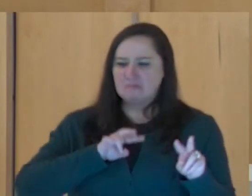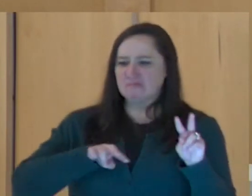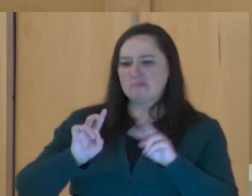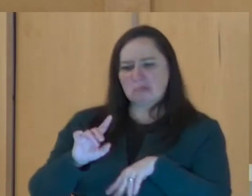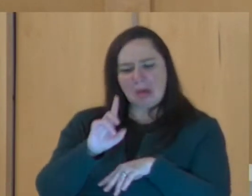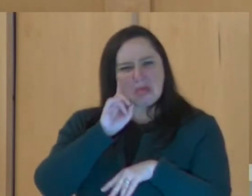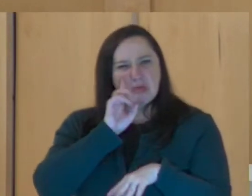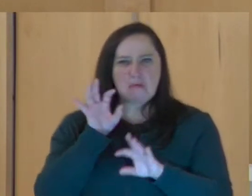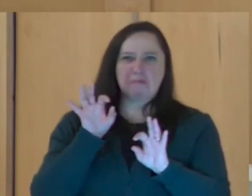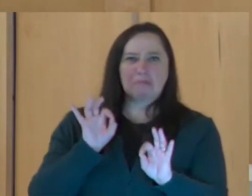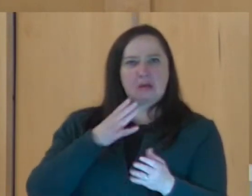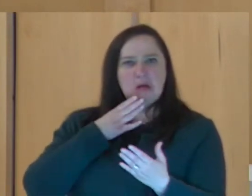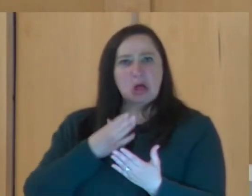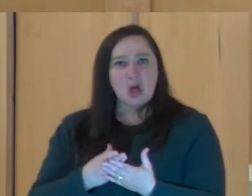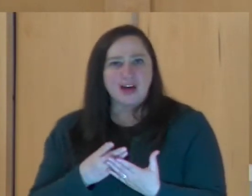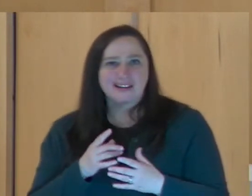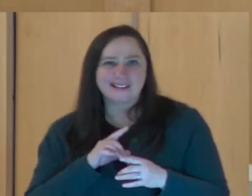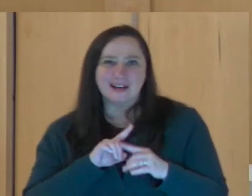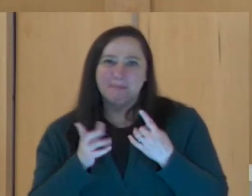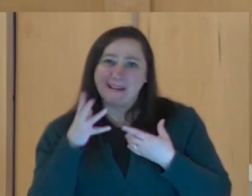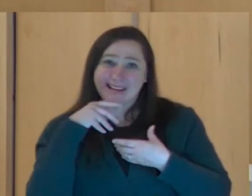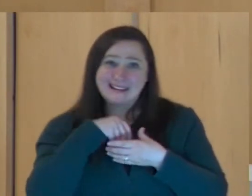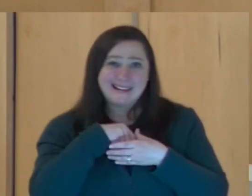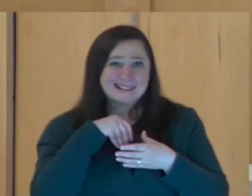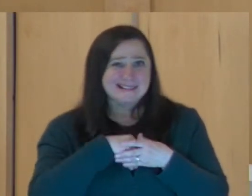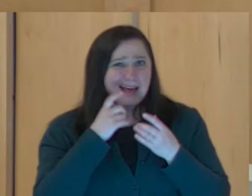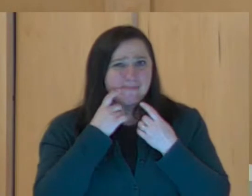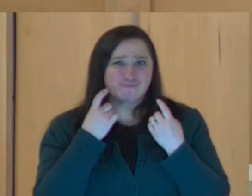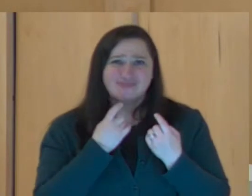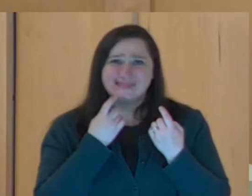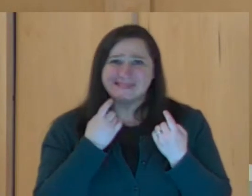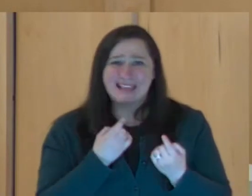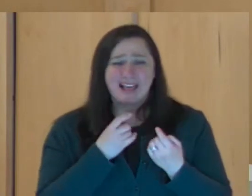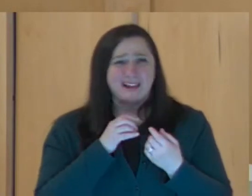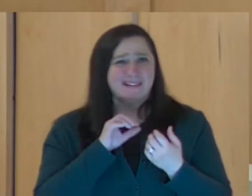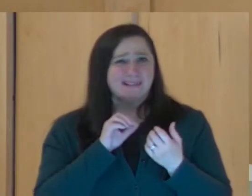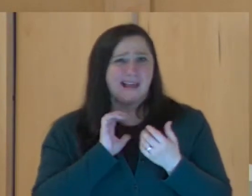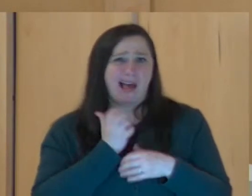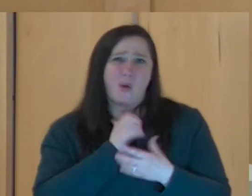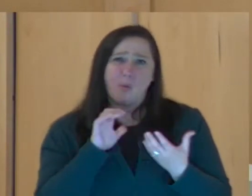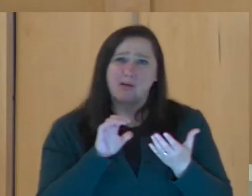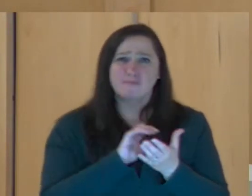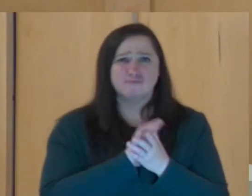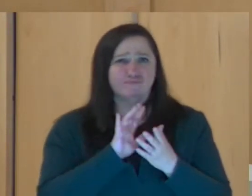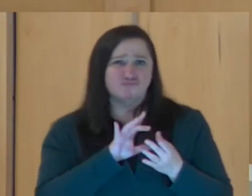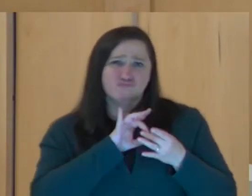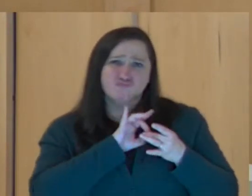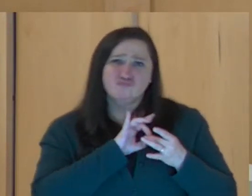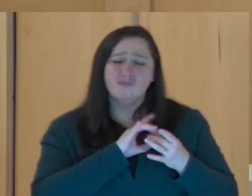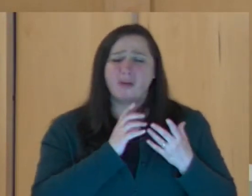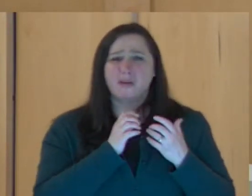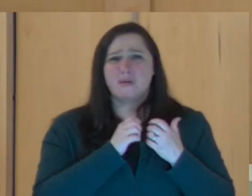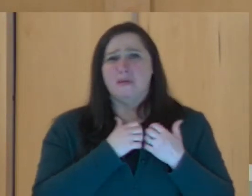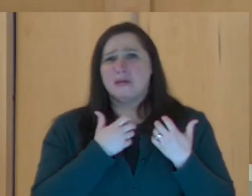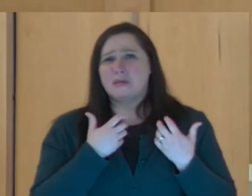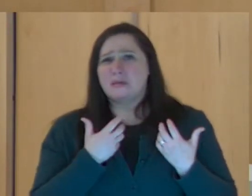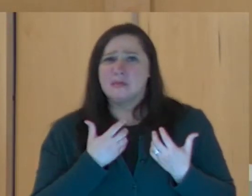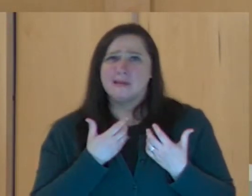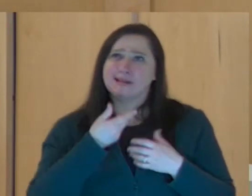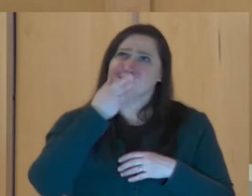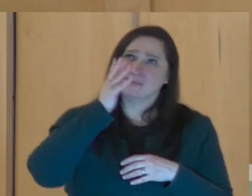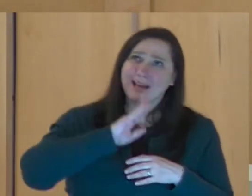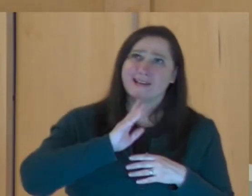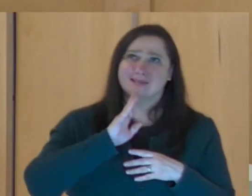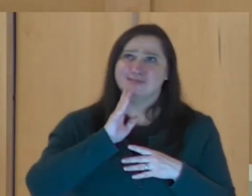on the outside, when there is sin within, in our relationships, even in our relationships with